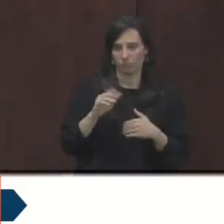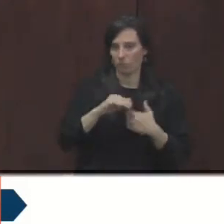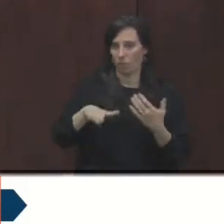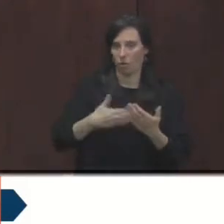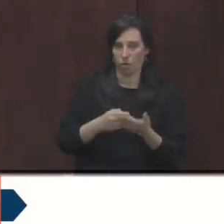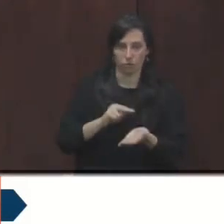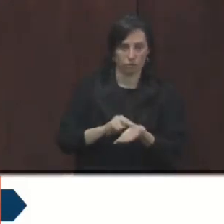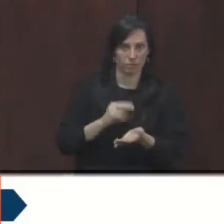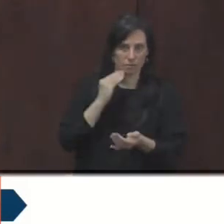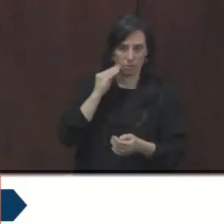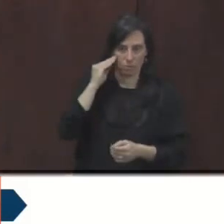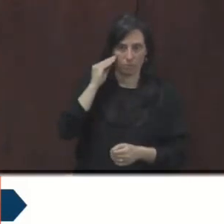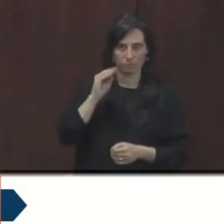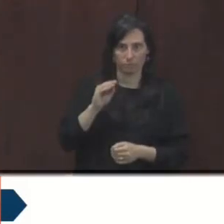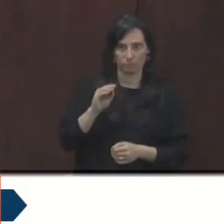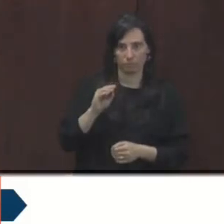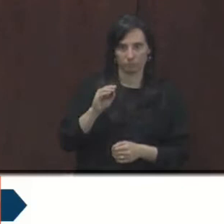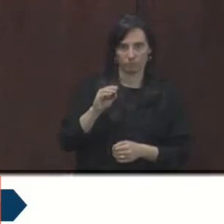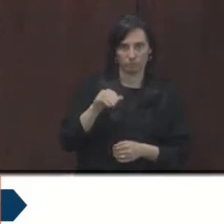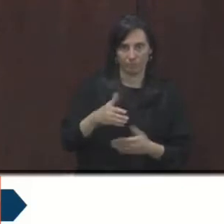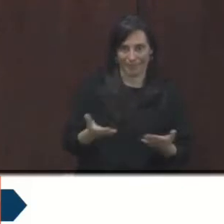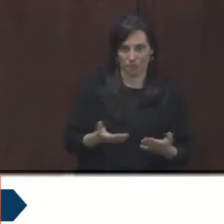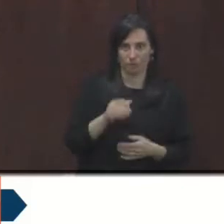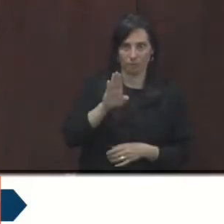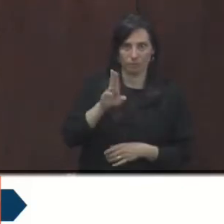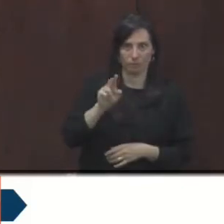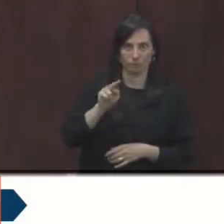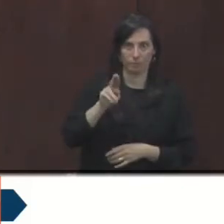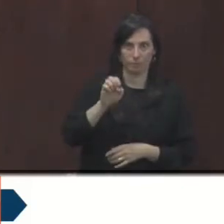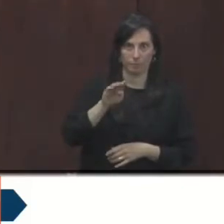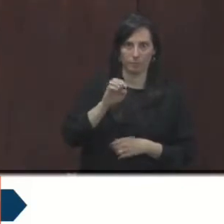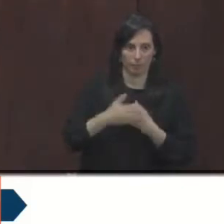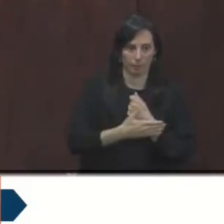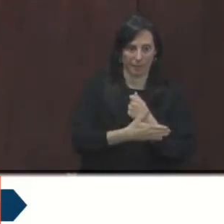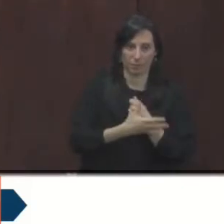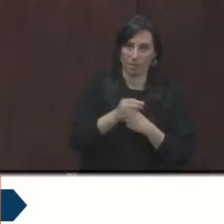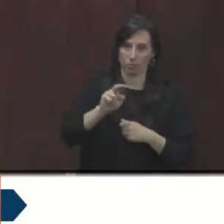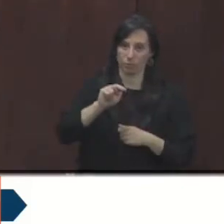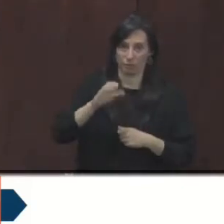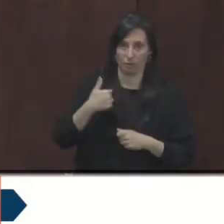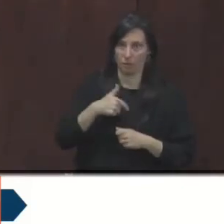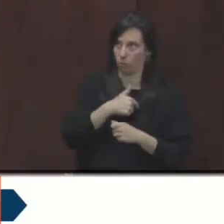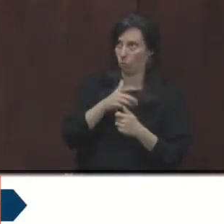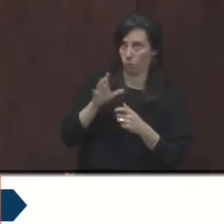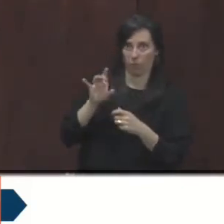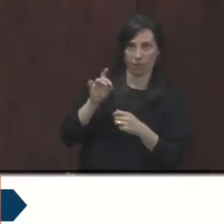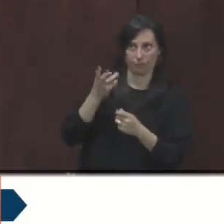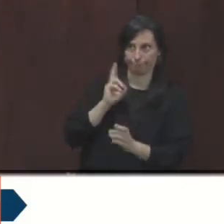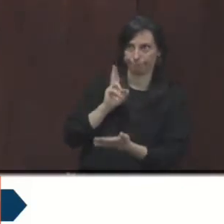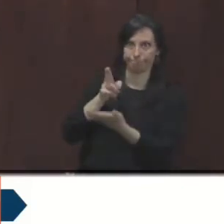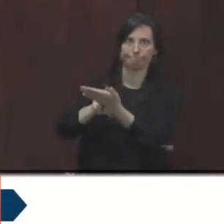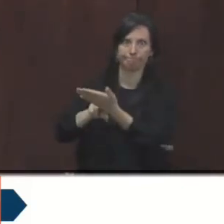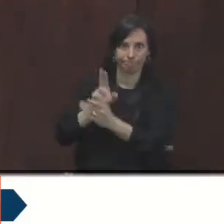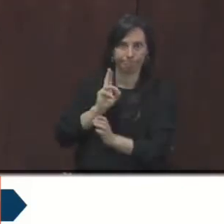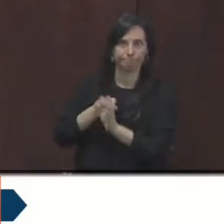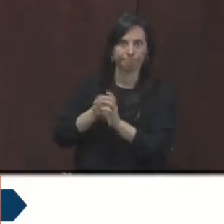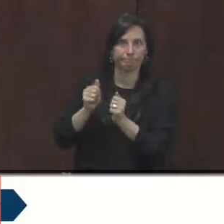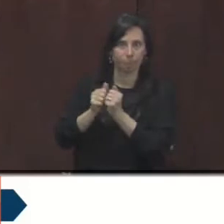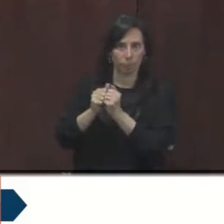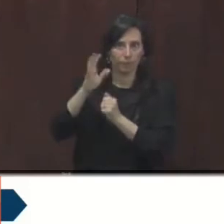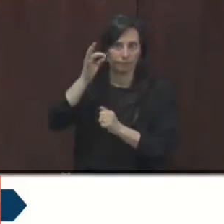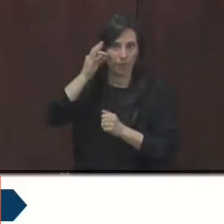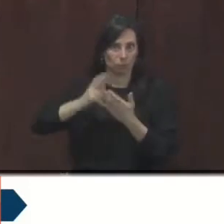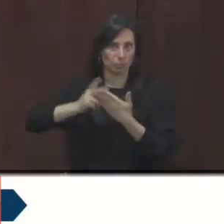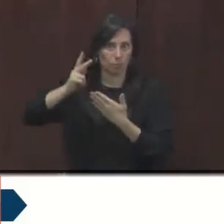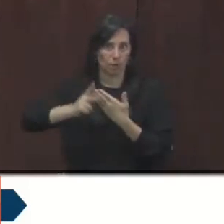within North Carolina and in Buncombe did enroll in the federal program. But, and so CVS and Walgreens will